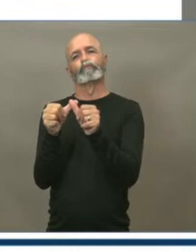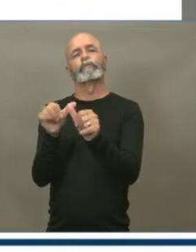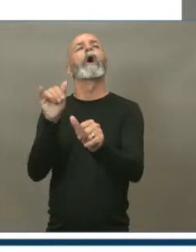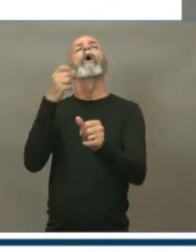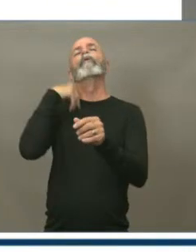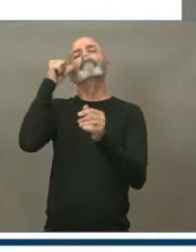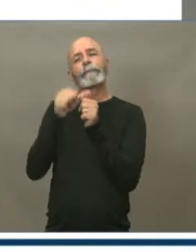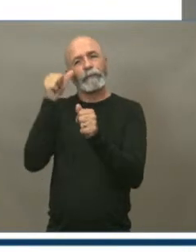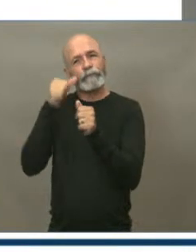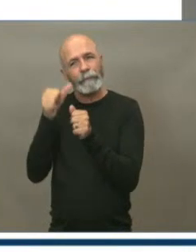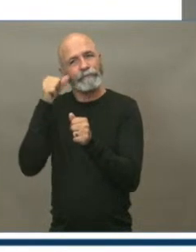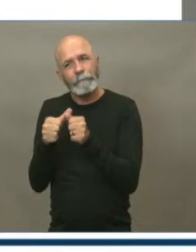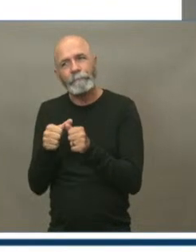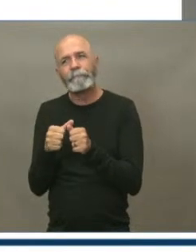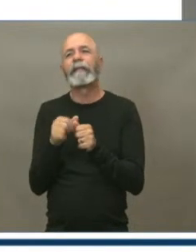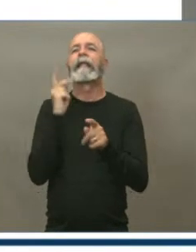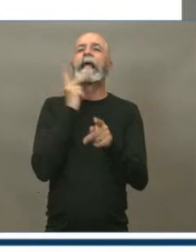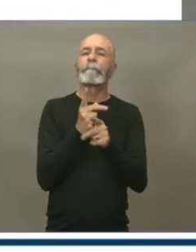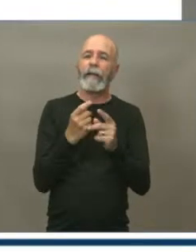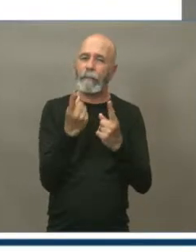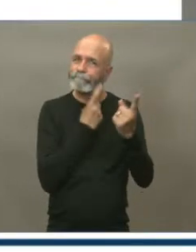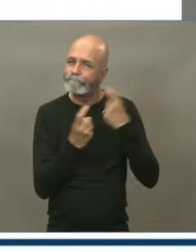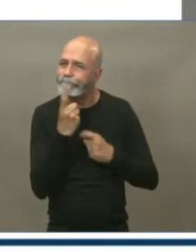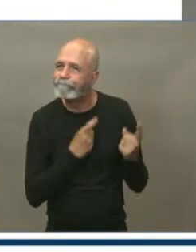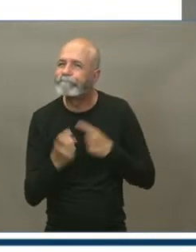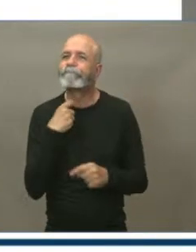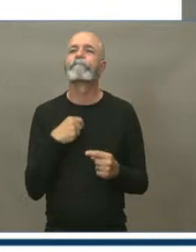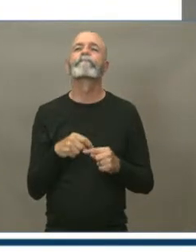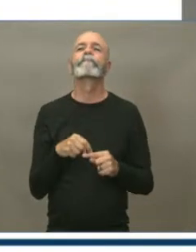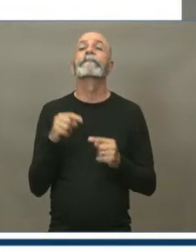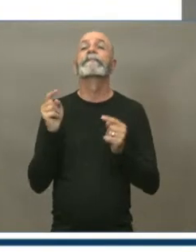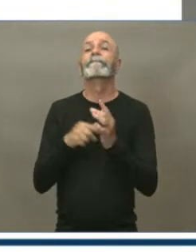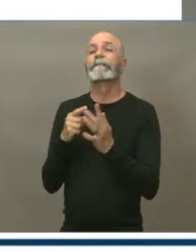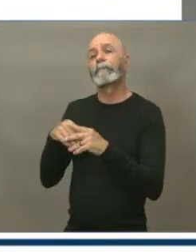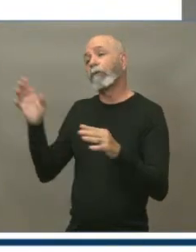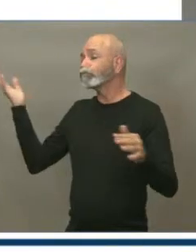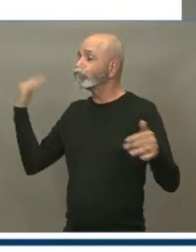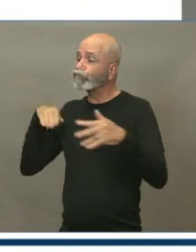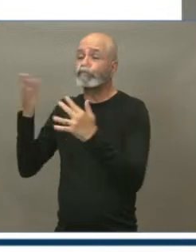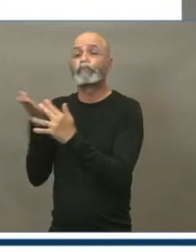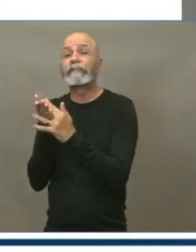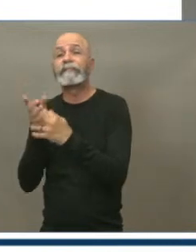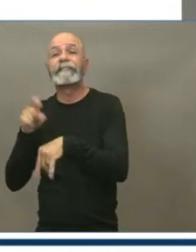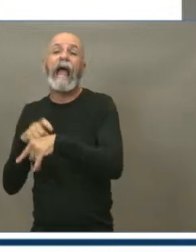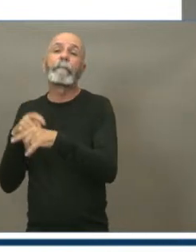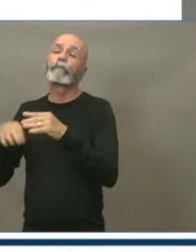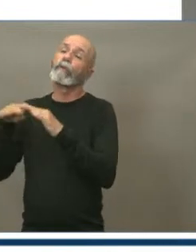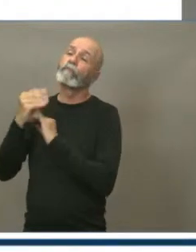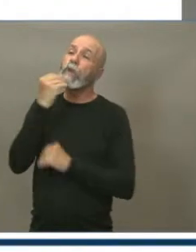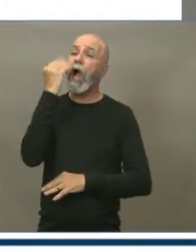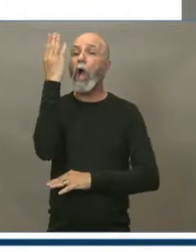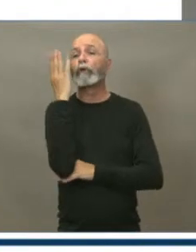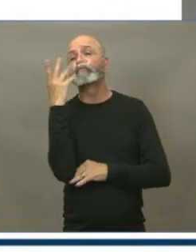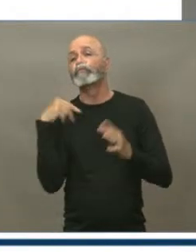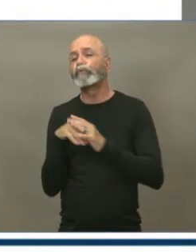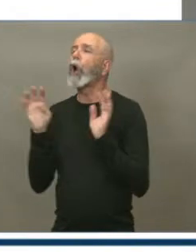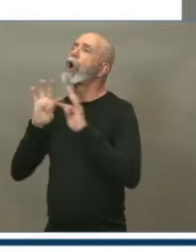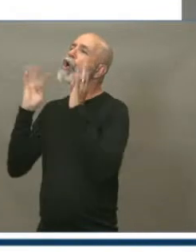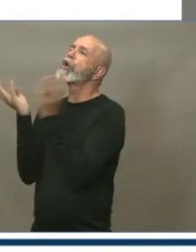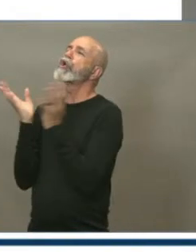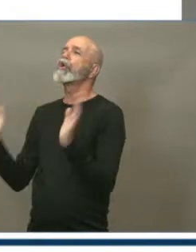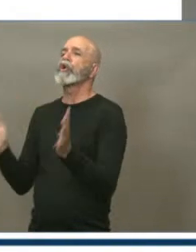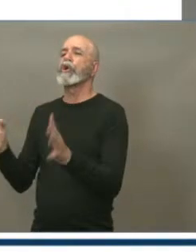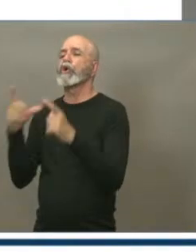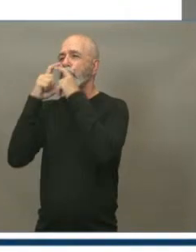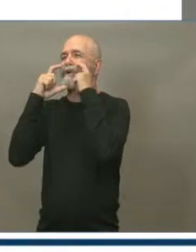there's breakdowns when you have people getting together in break rooms and lunch rooms, still in close contact, not masking, which is leading to